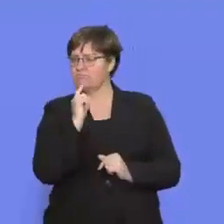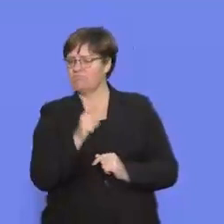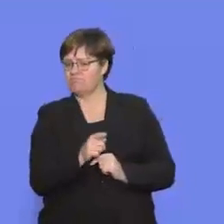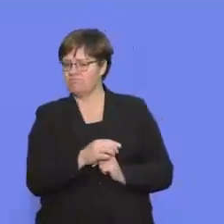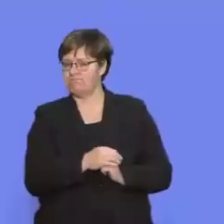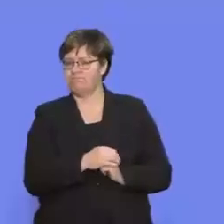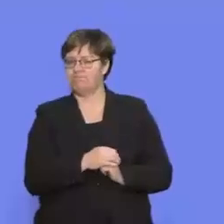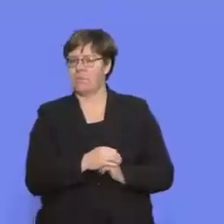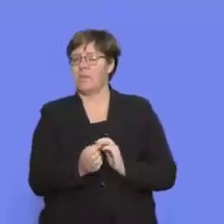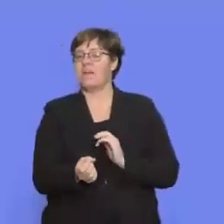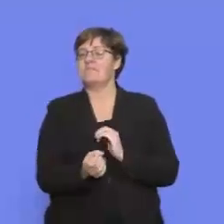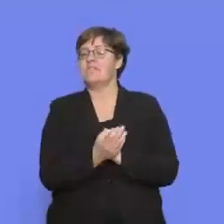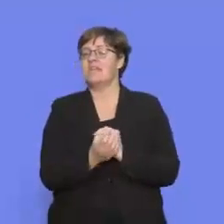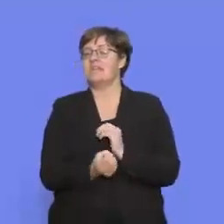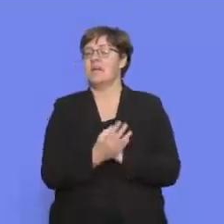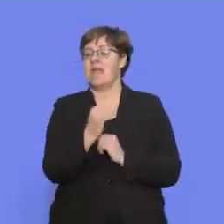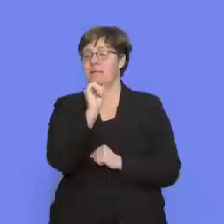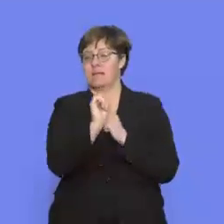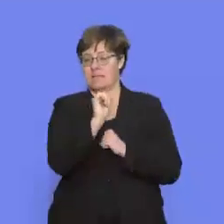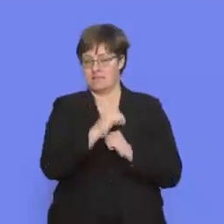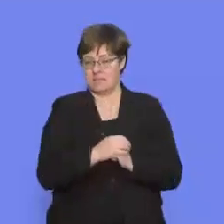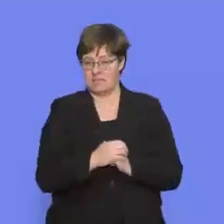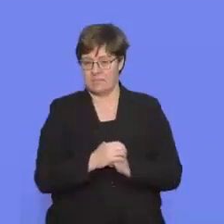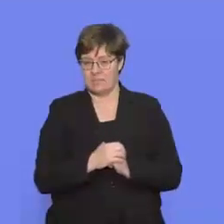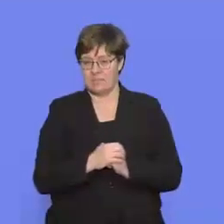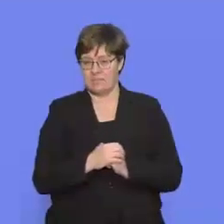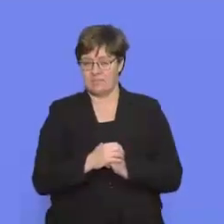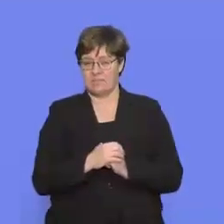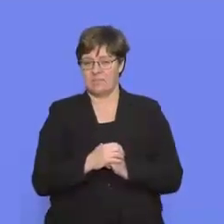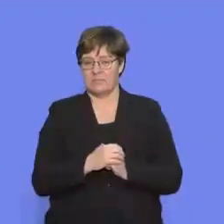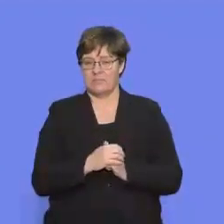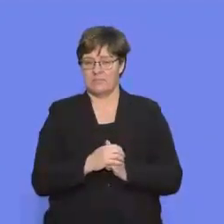mechanism in the control of water balance,